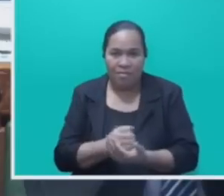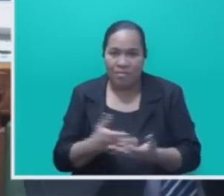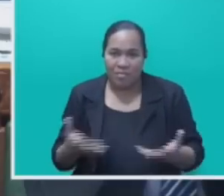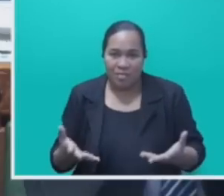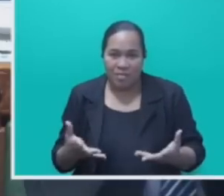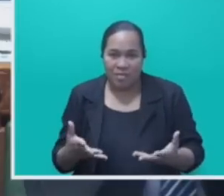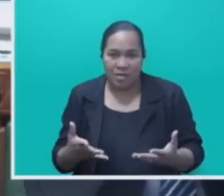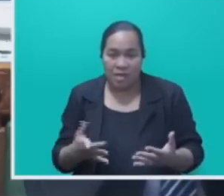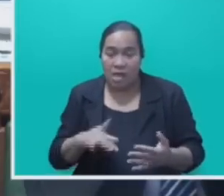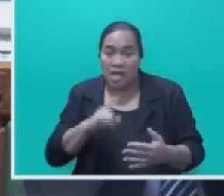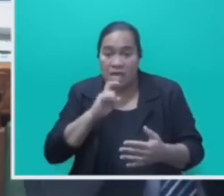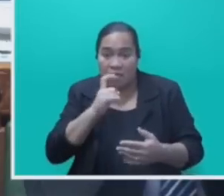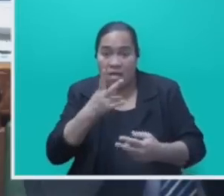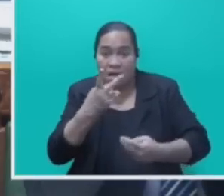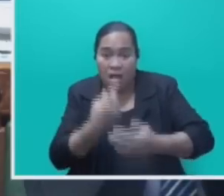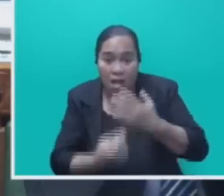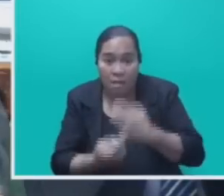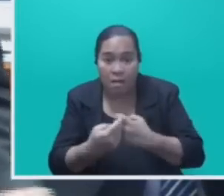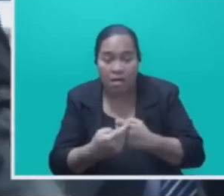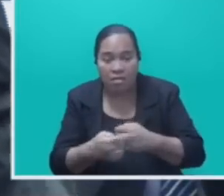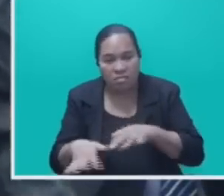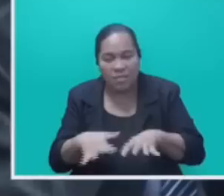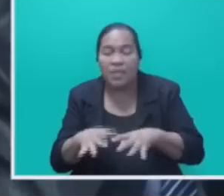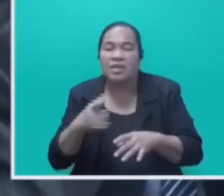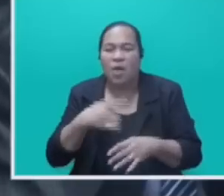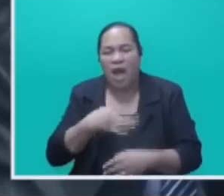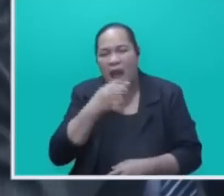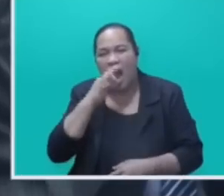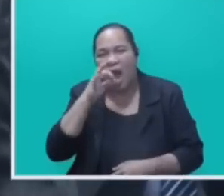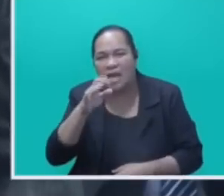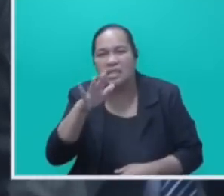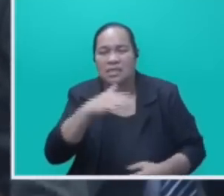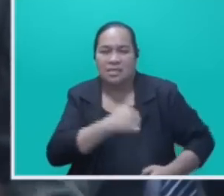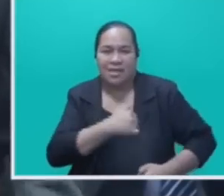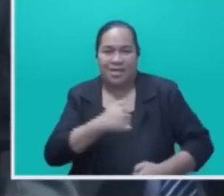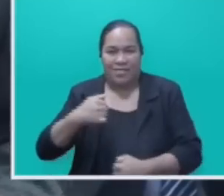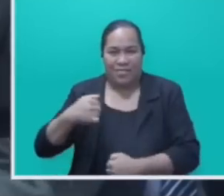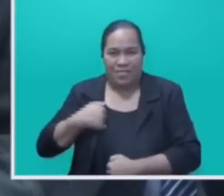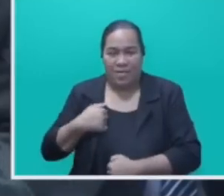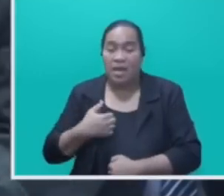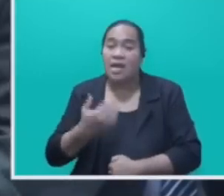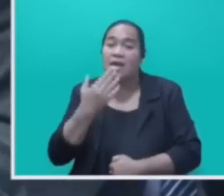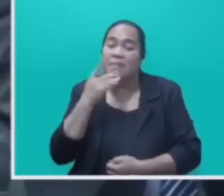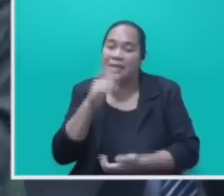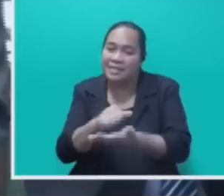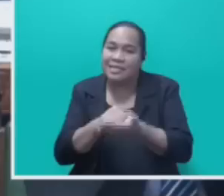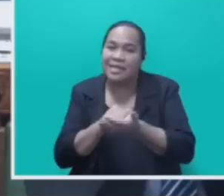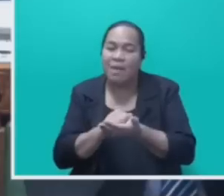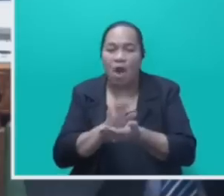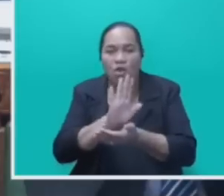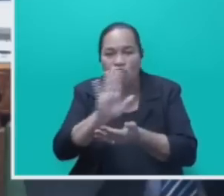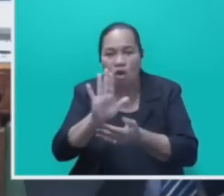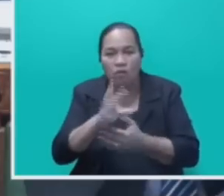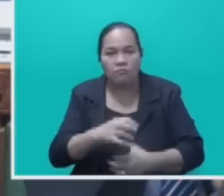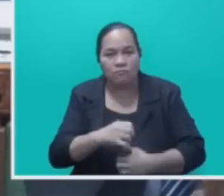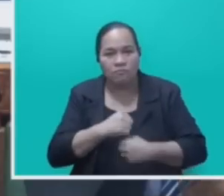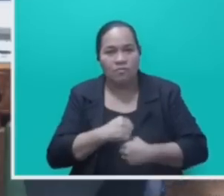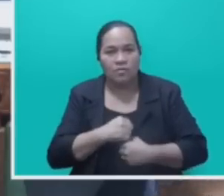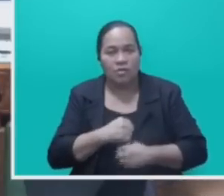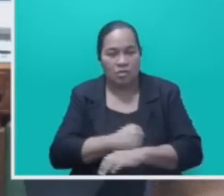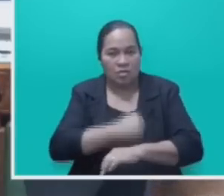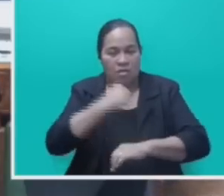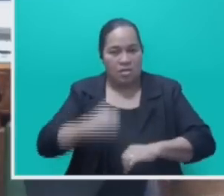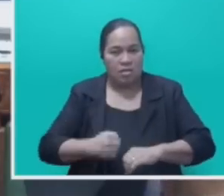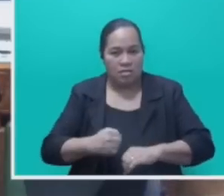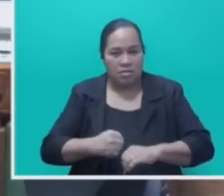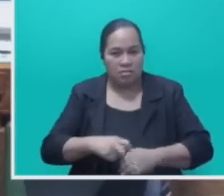it's under threat. I appeal to the rank and file of the RFMF to preserve their manner, to maintain their